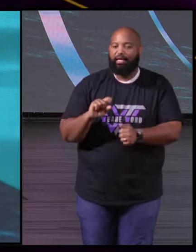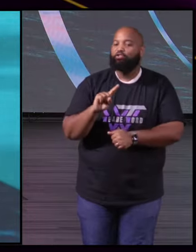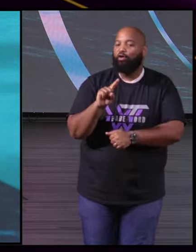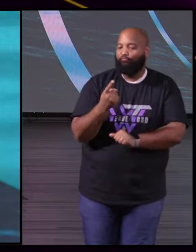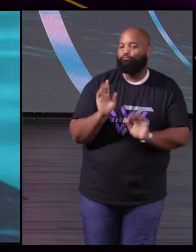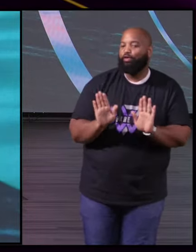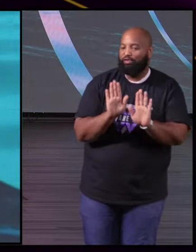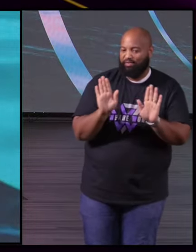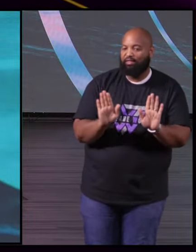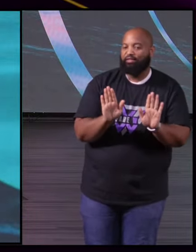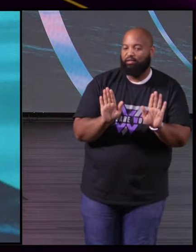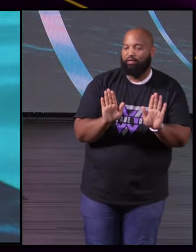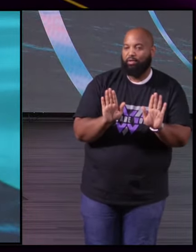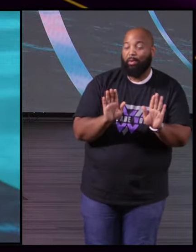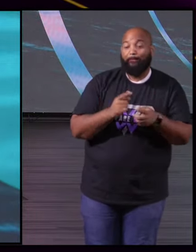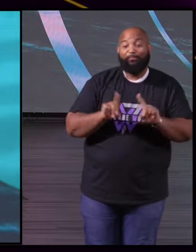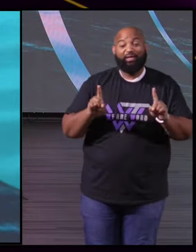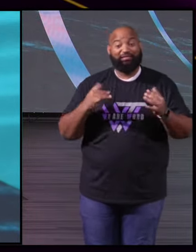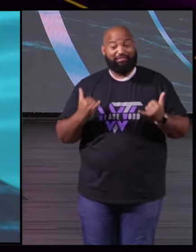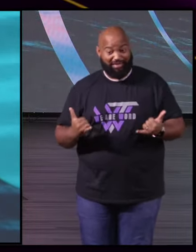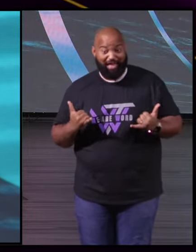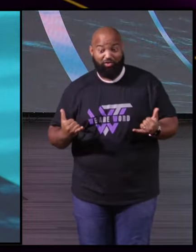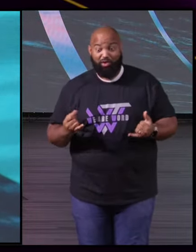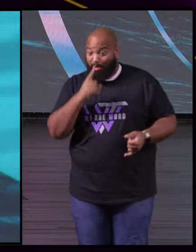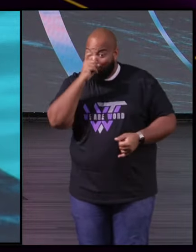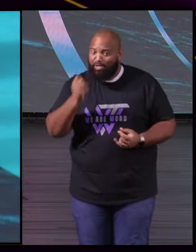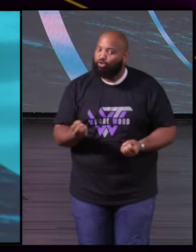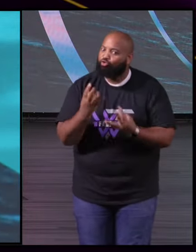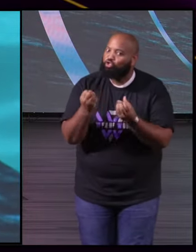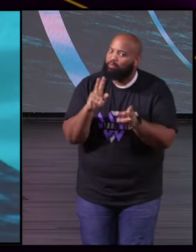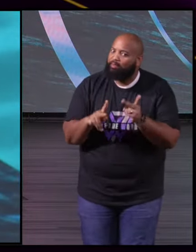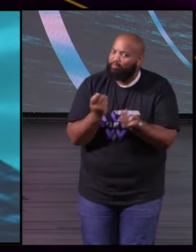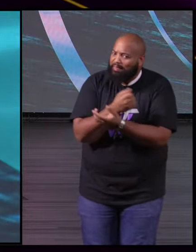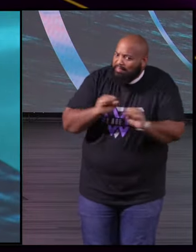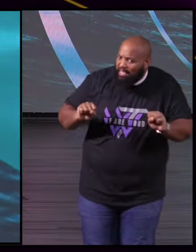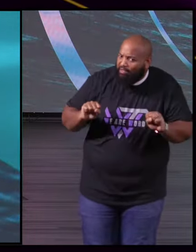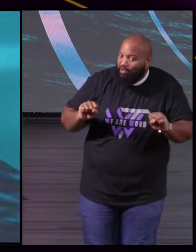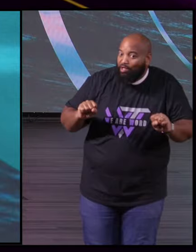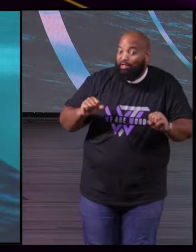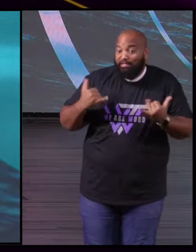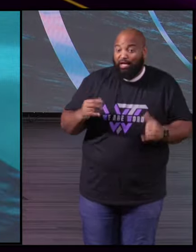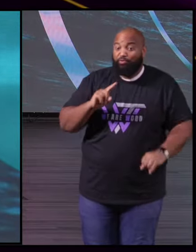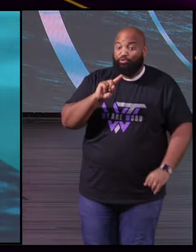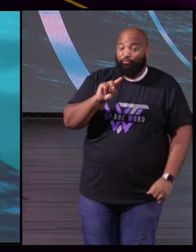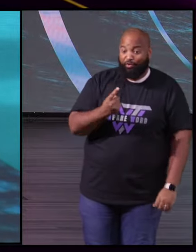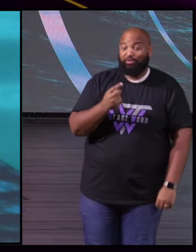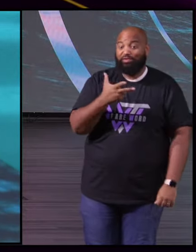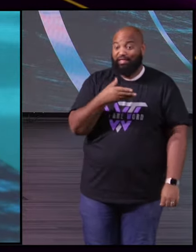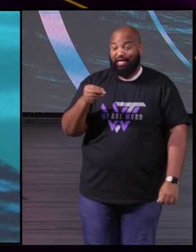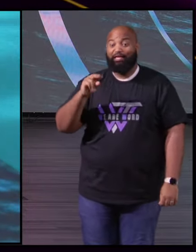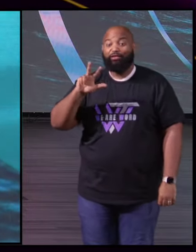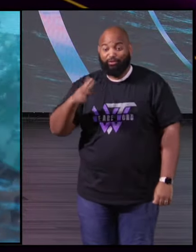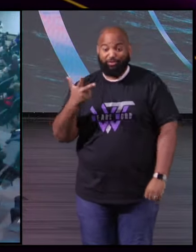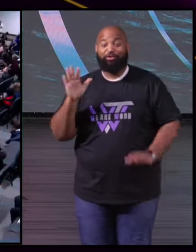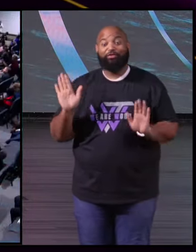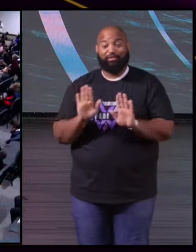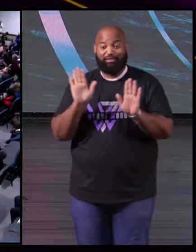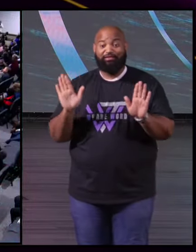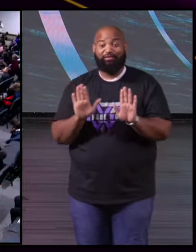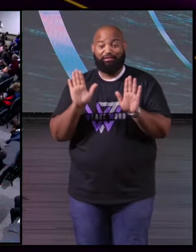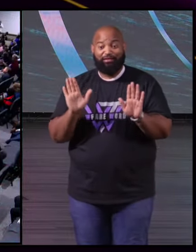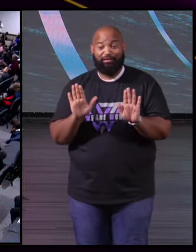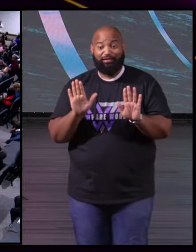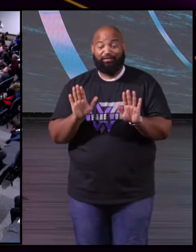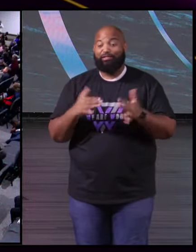first Sunday, amen? But in recent weeks, we've now added third Sunday. And so today is not